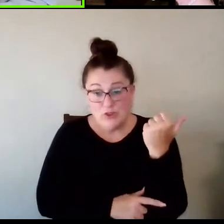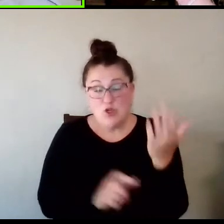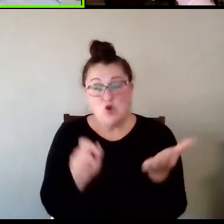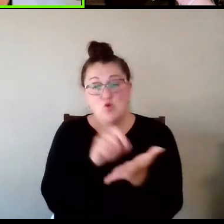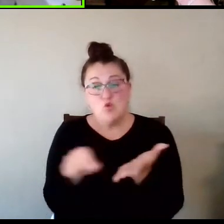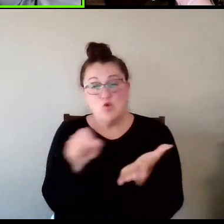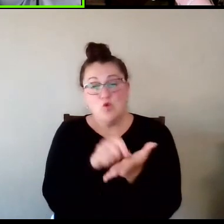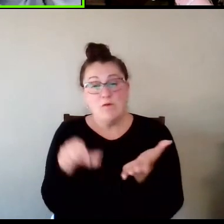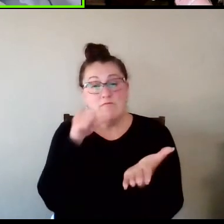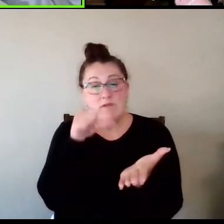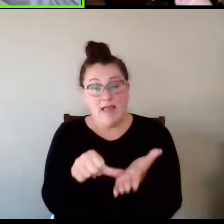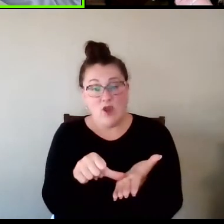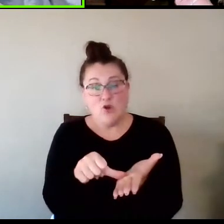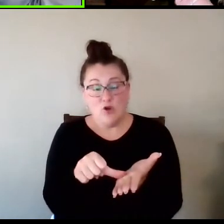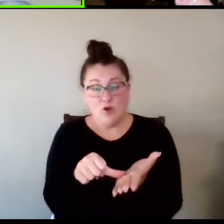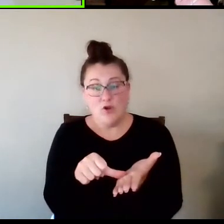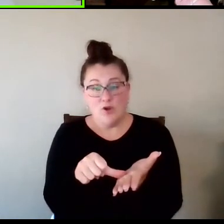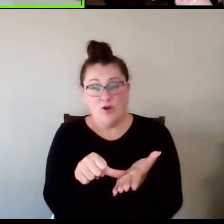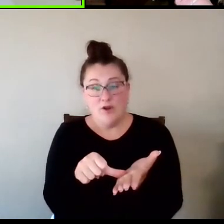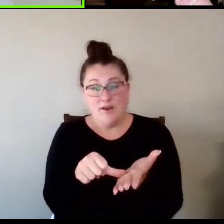that while for,